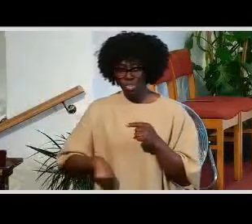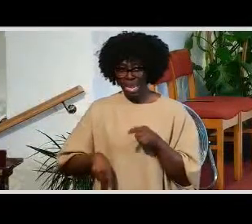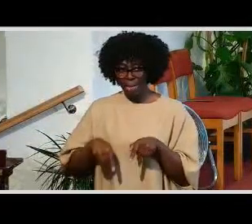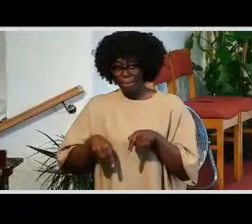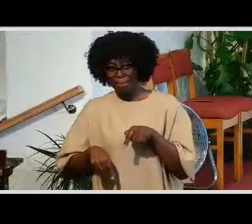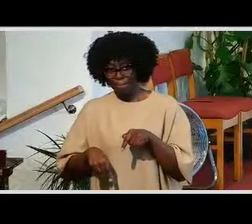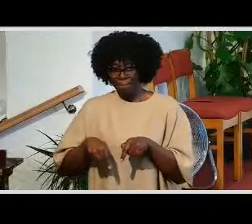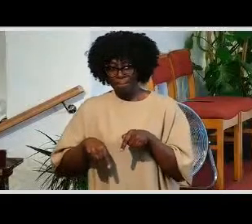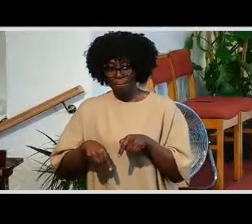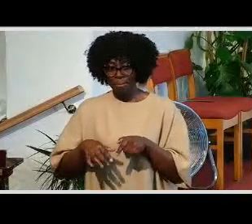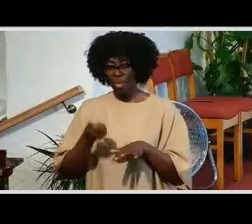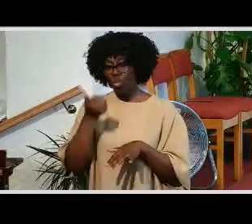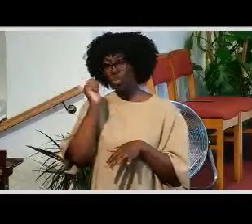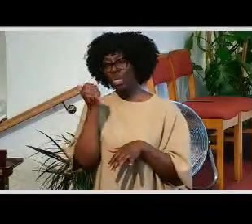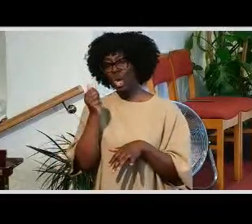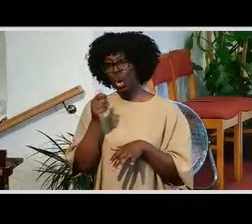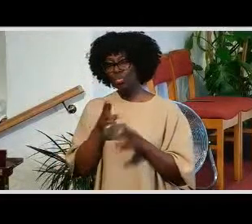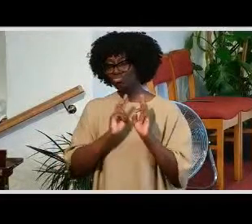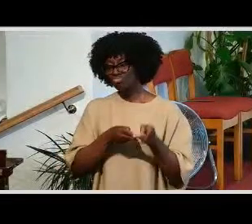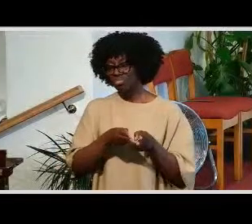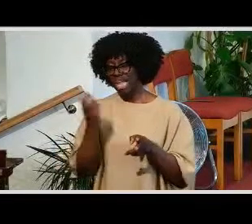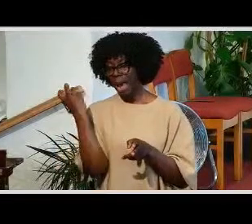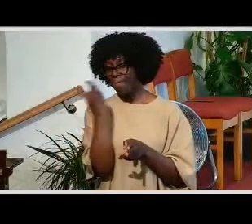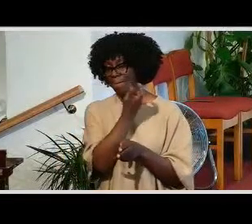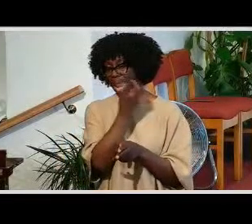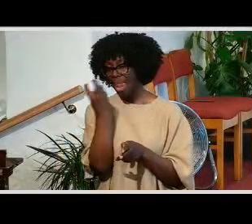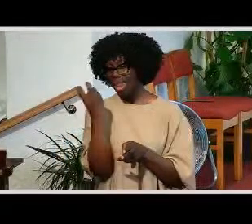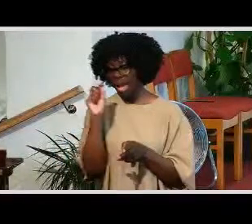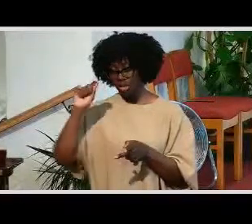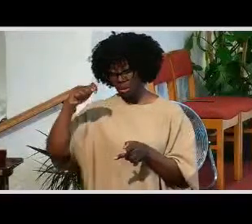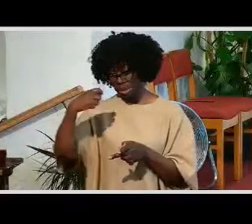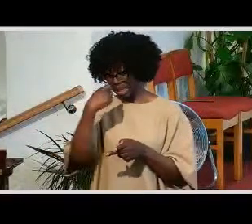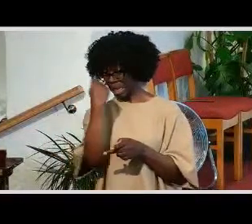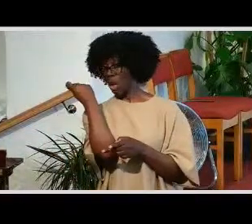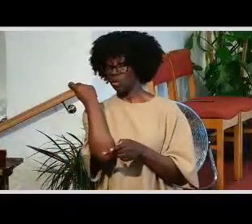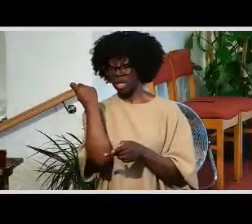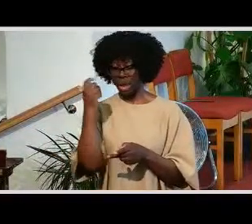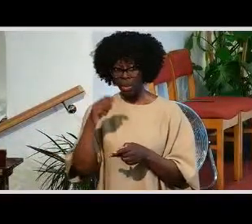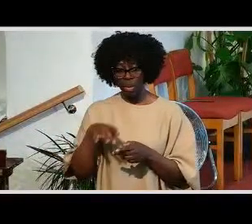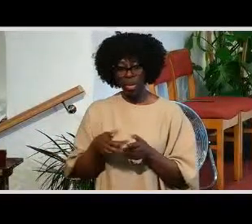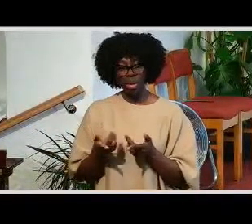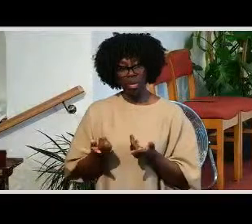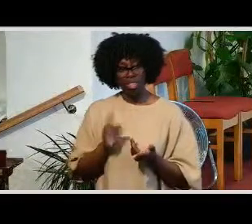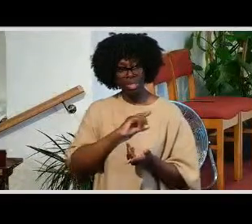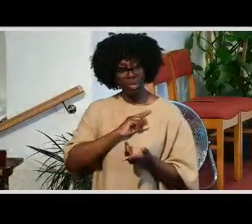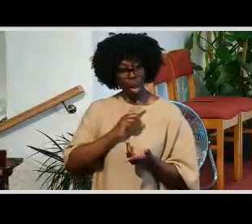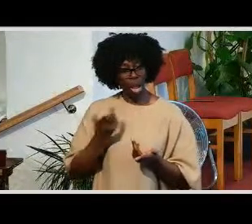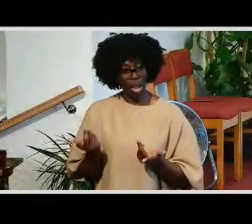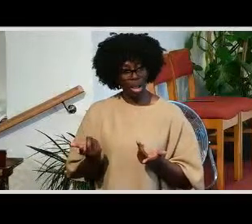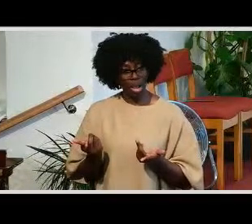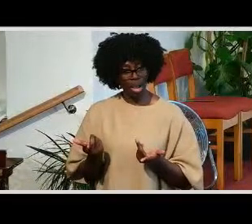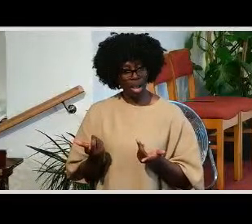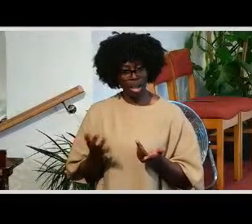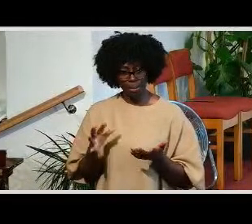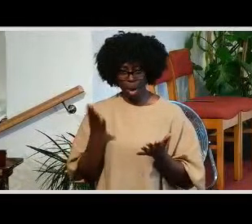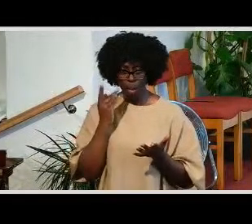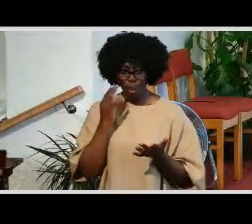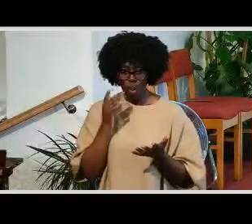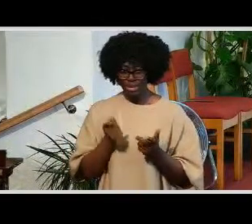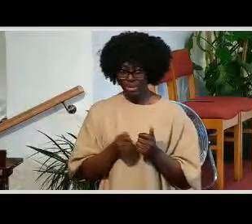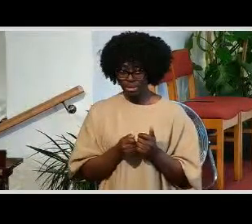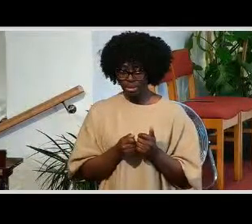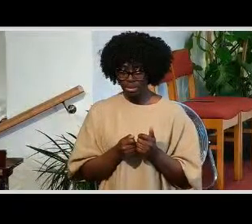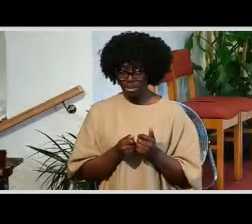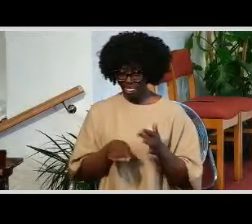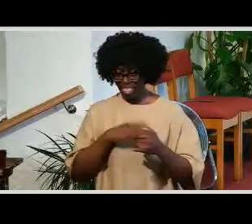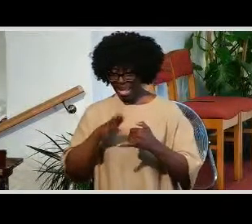blind because his eyes was put out by the Philistines. But yet when he called on God in his blind state and in his despair,